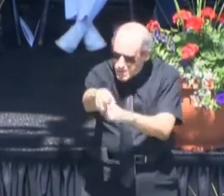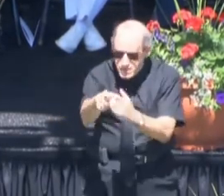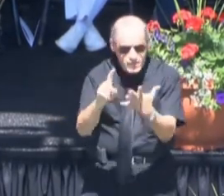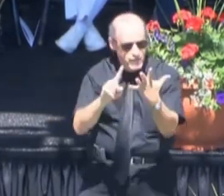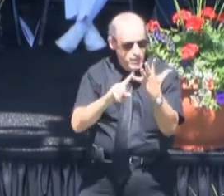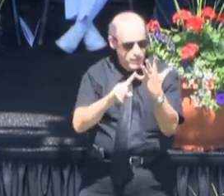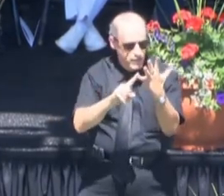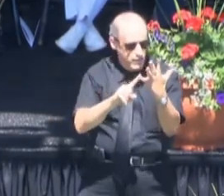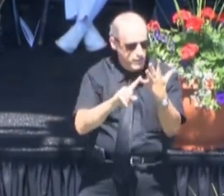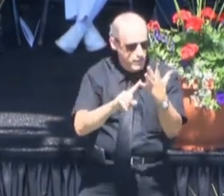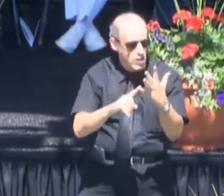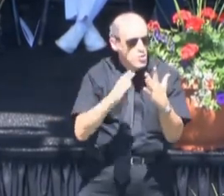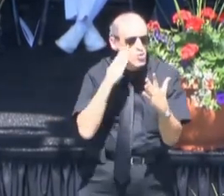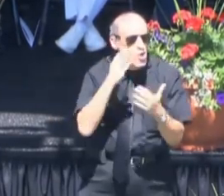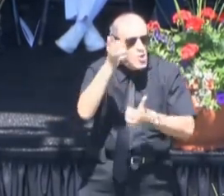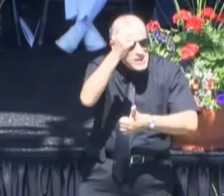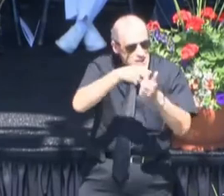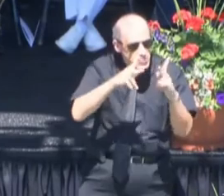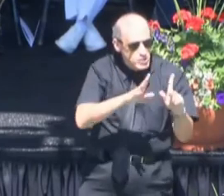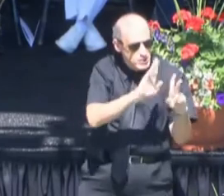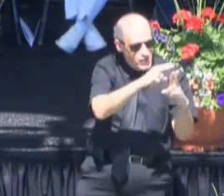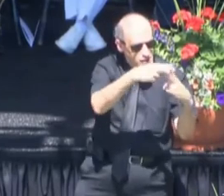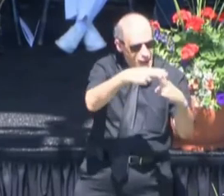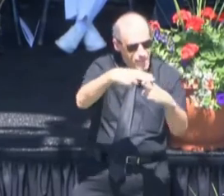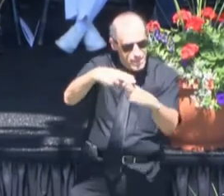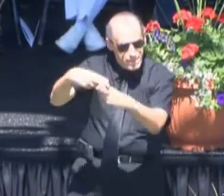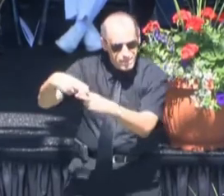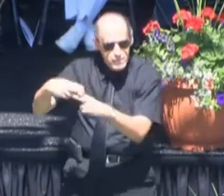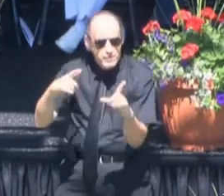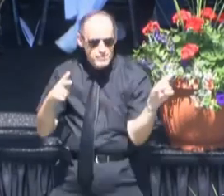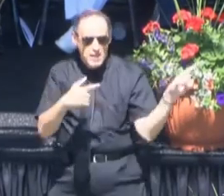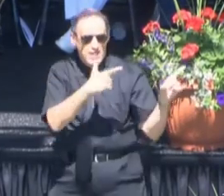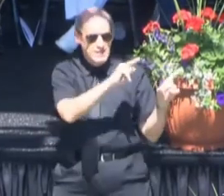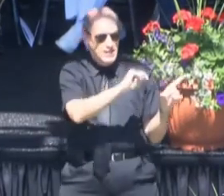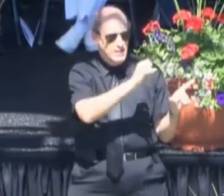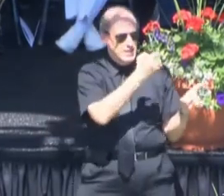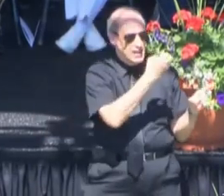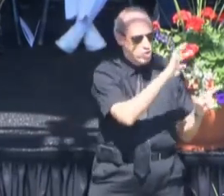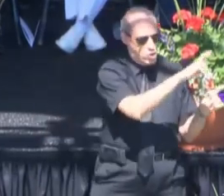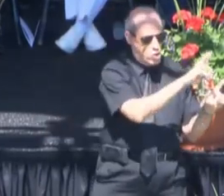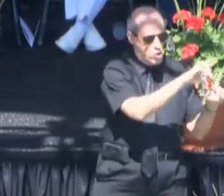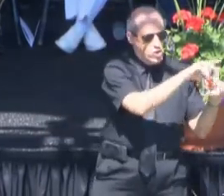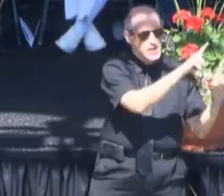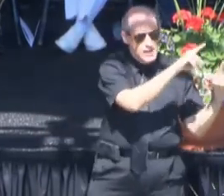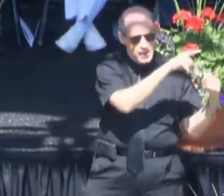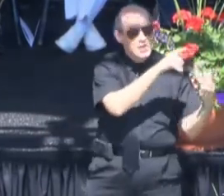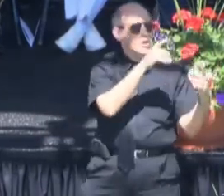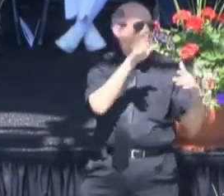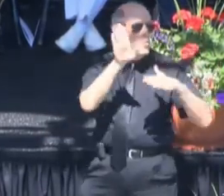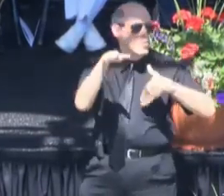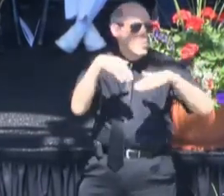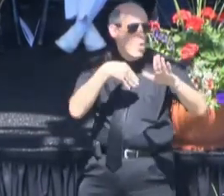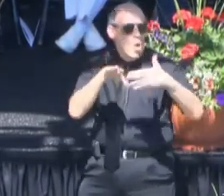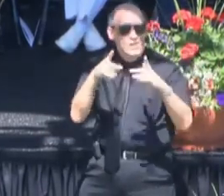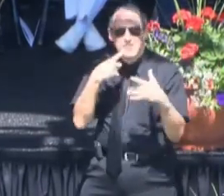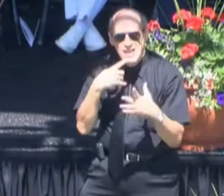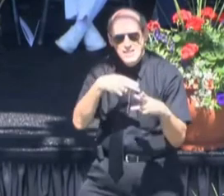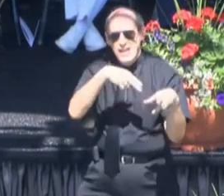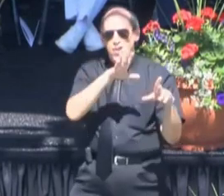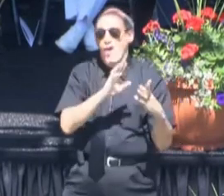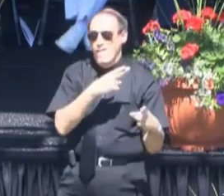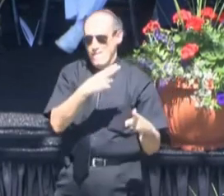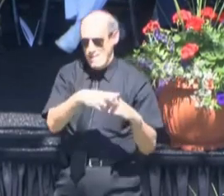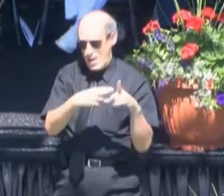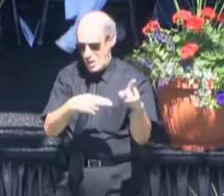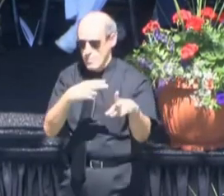5, know everyone's name. This one came from Lieutenant Jaeger, who walks through Delano and says the name of every